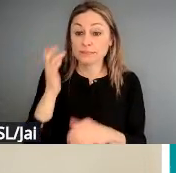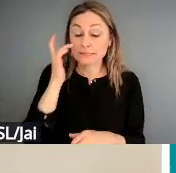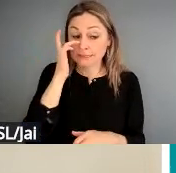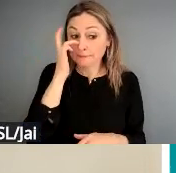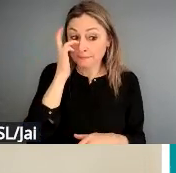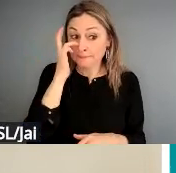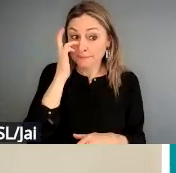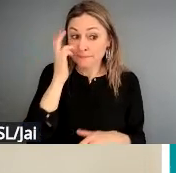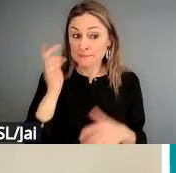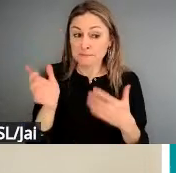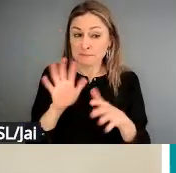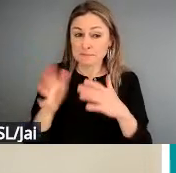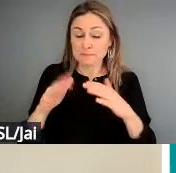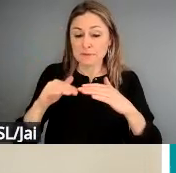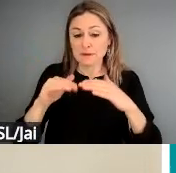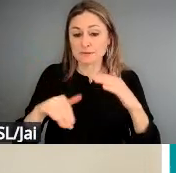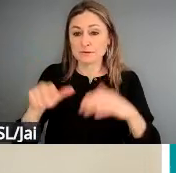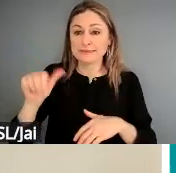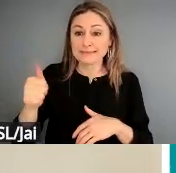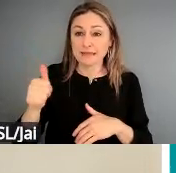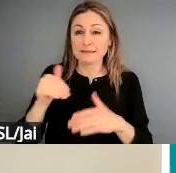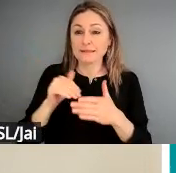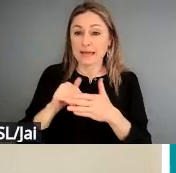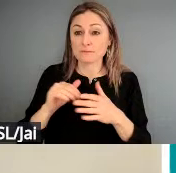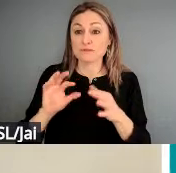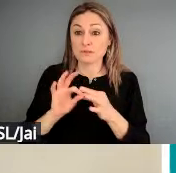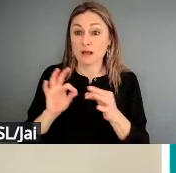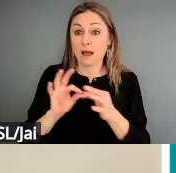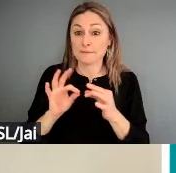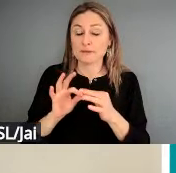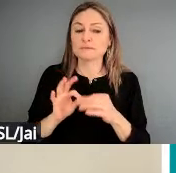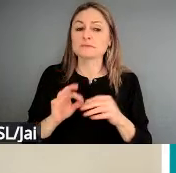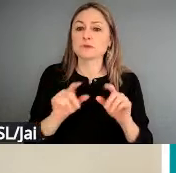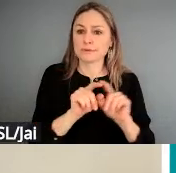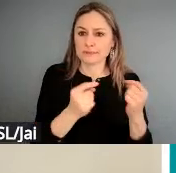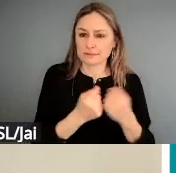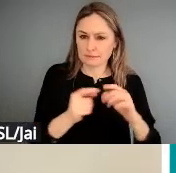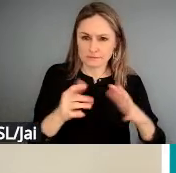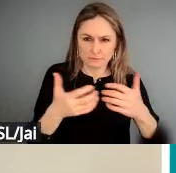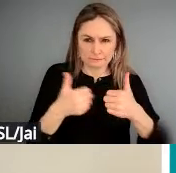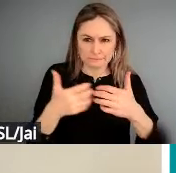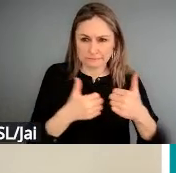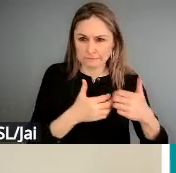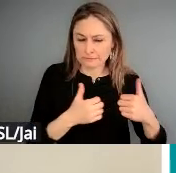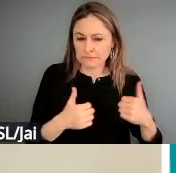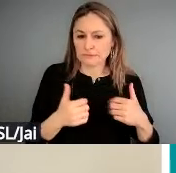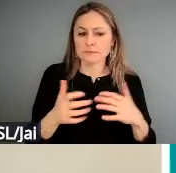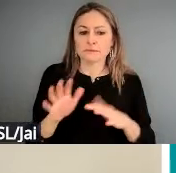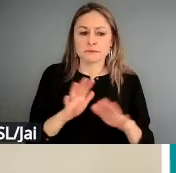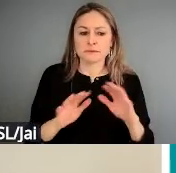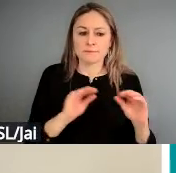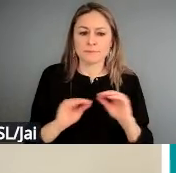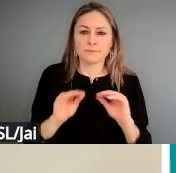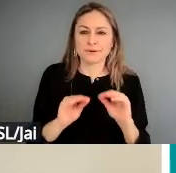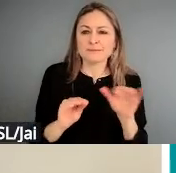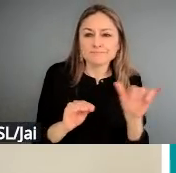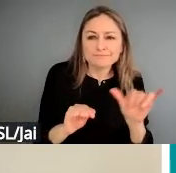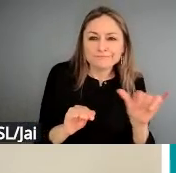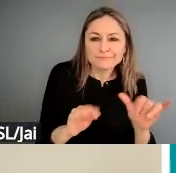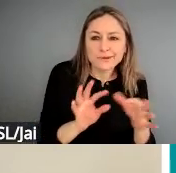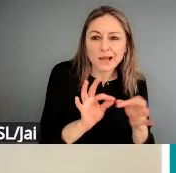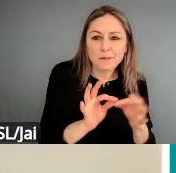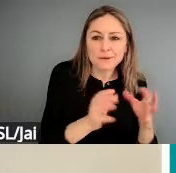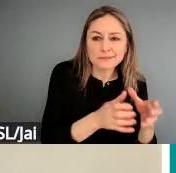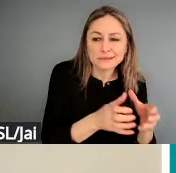just under 10,000 actual comments. And so the team is sorting those, putting light comments together, working with our federal